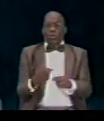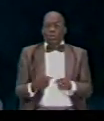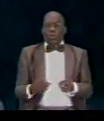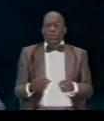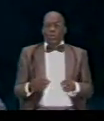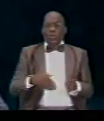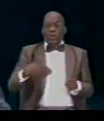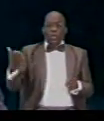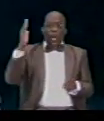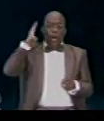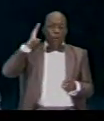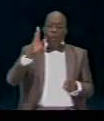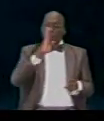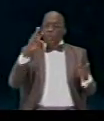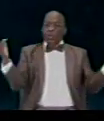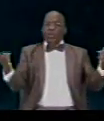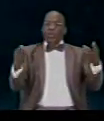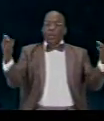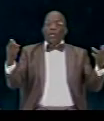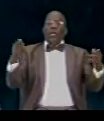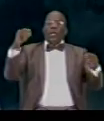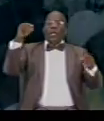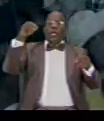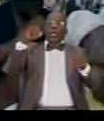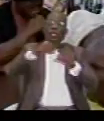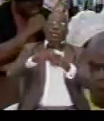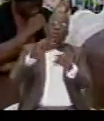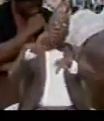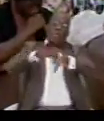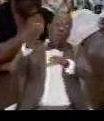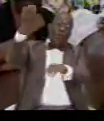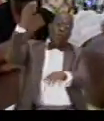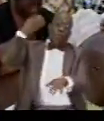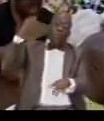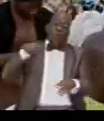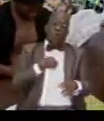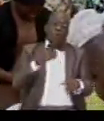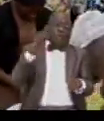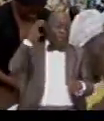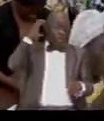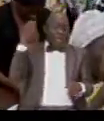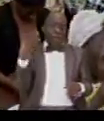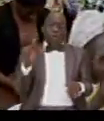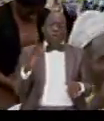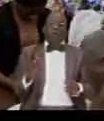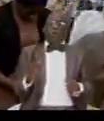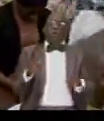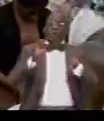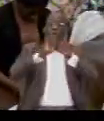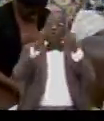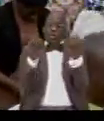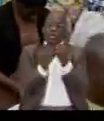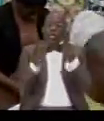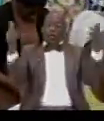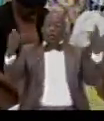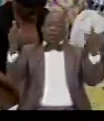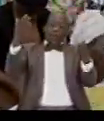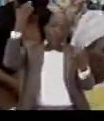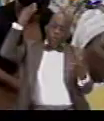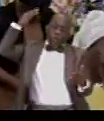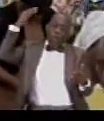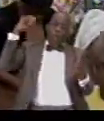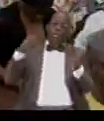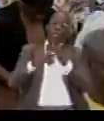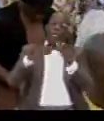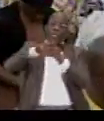were revivals in the time past. We heard about Azusa revival and revivals in other nations and other parts of the